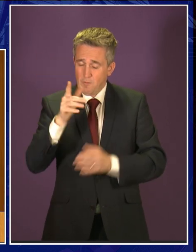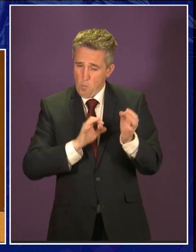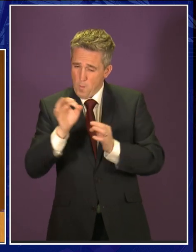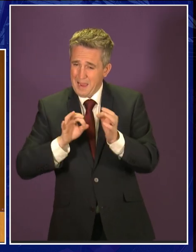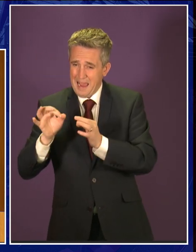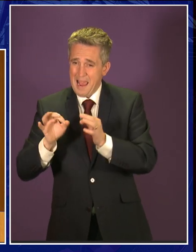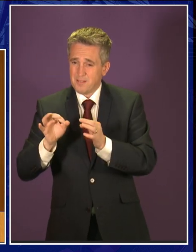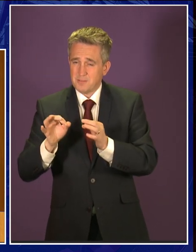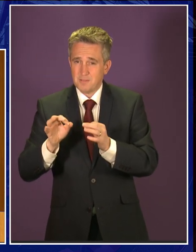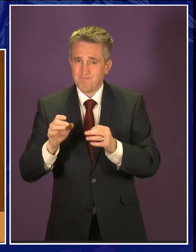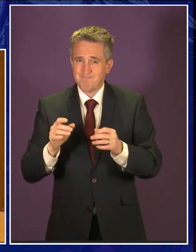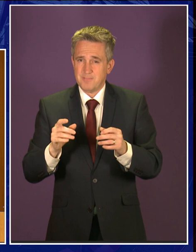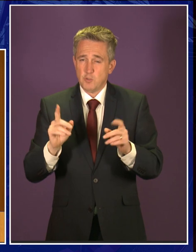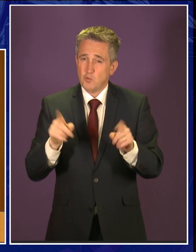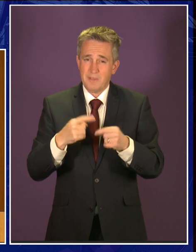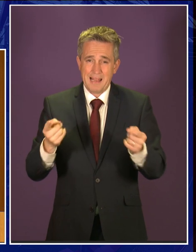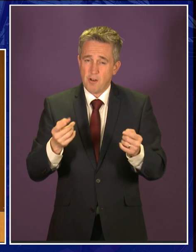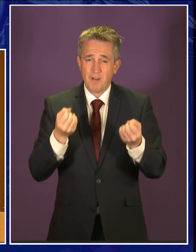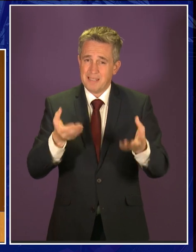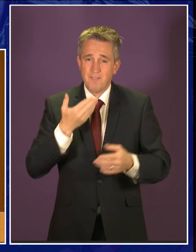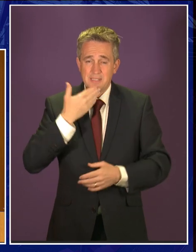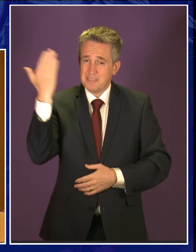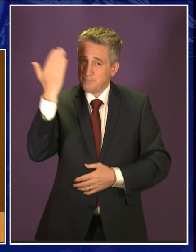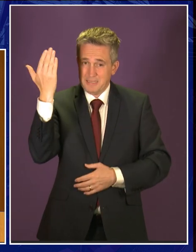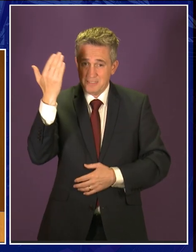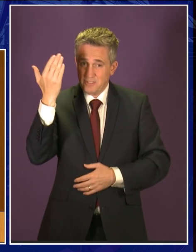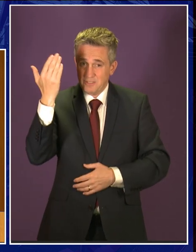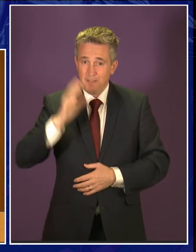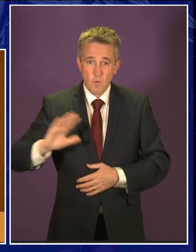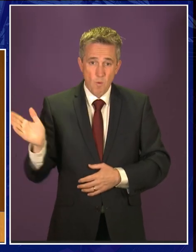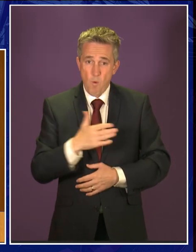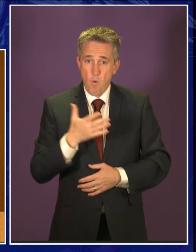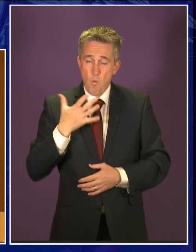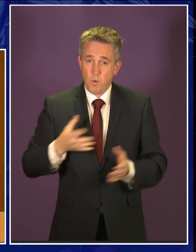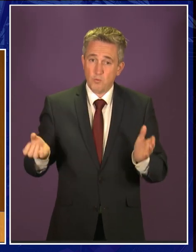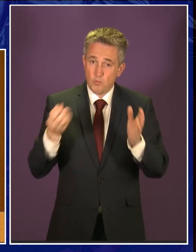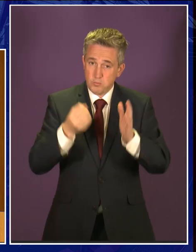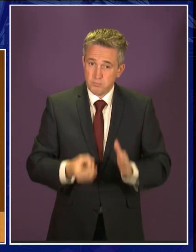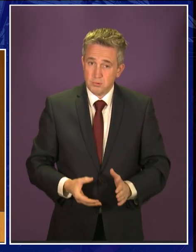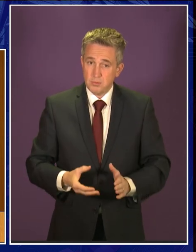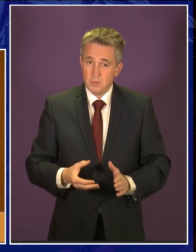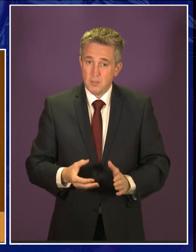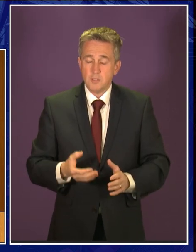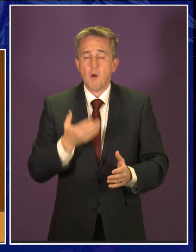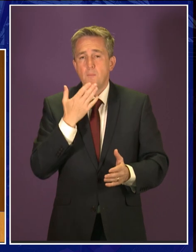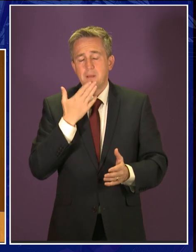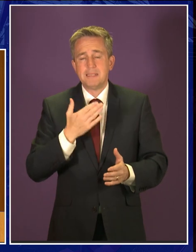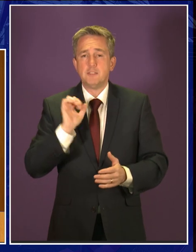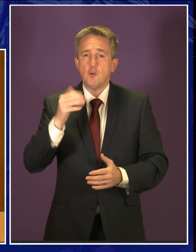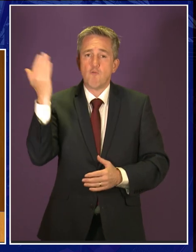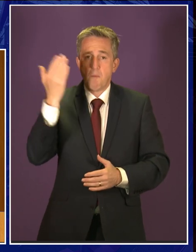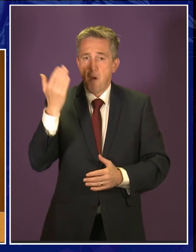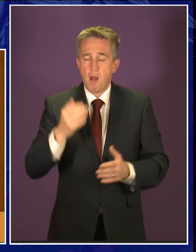maths. You cannot give a speech if you all want to contribute. So can I suggest that if you make a few remarks of